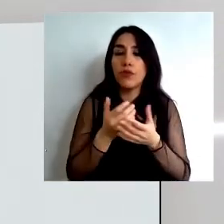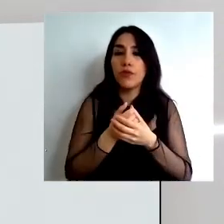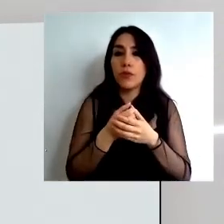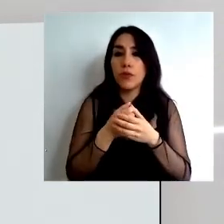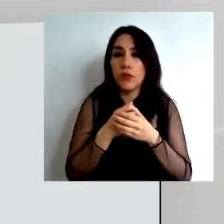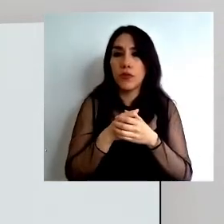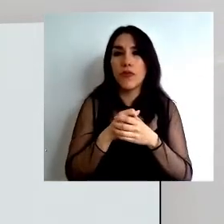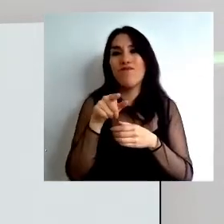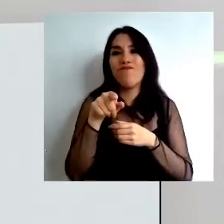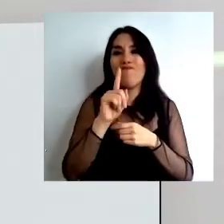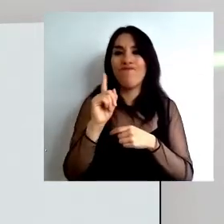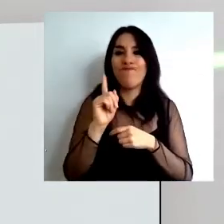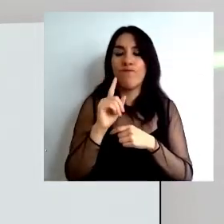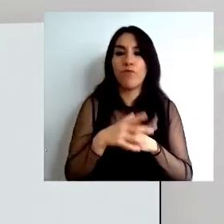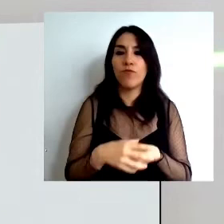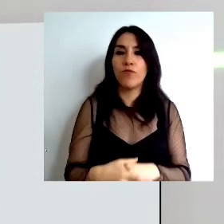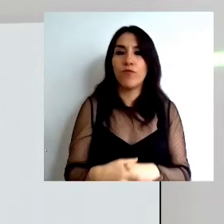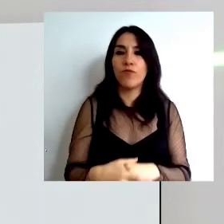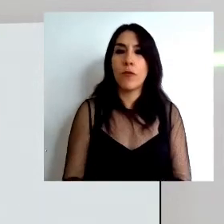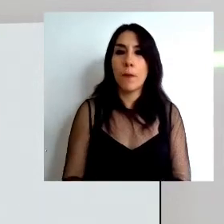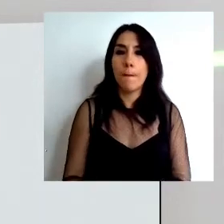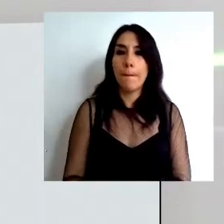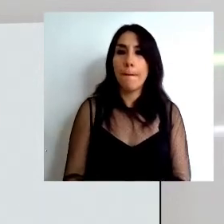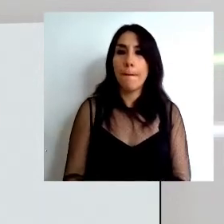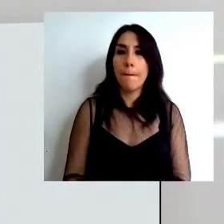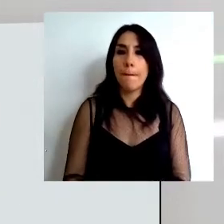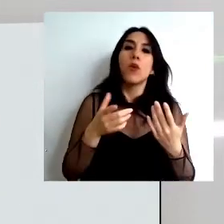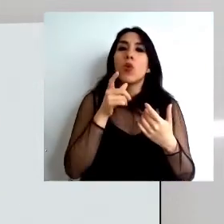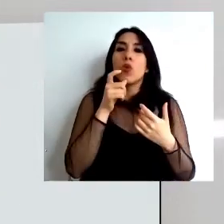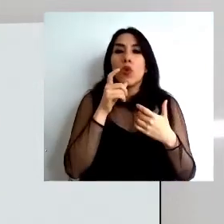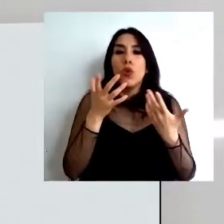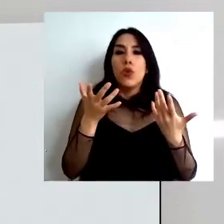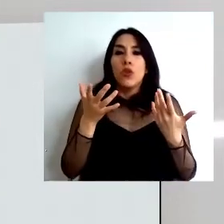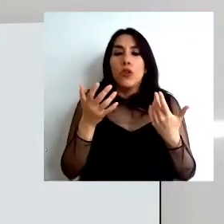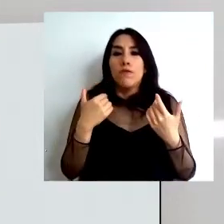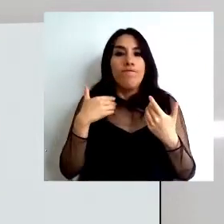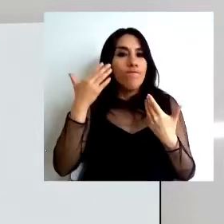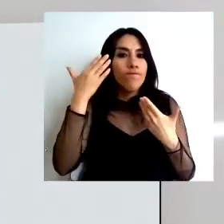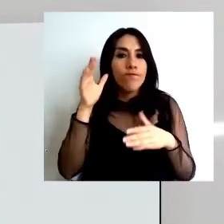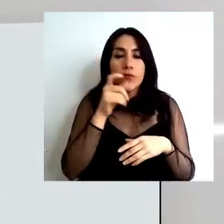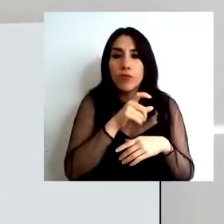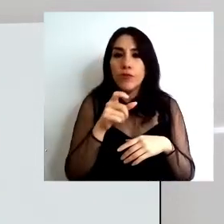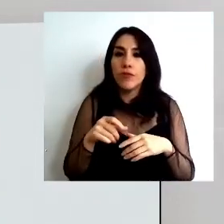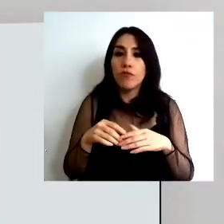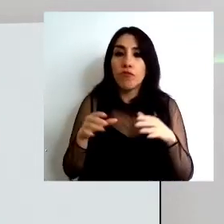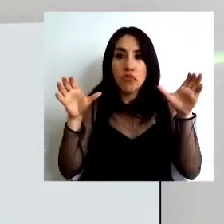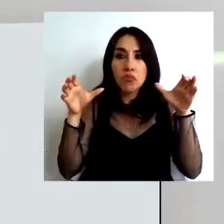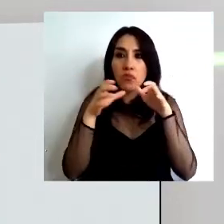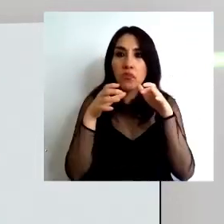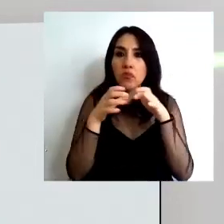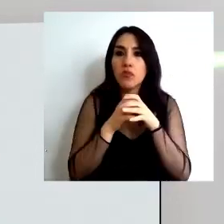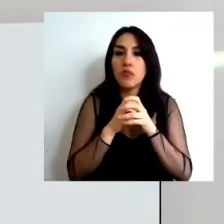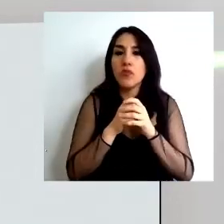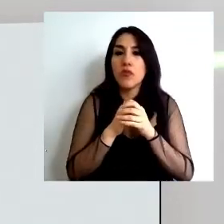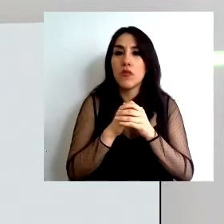understand everything. Then they have part of their target group that doesn't understand,